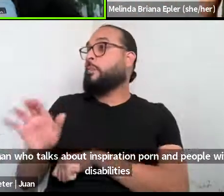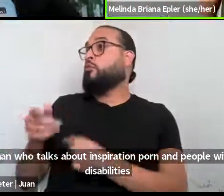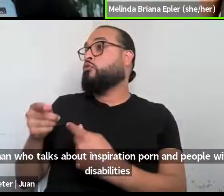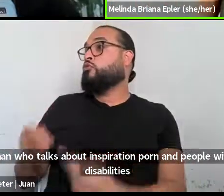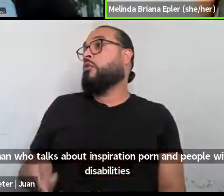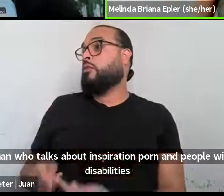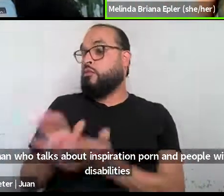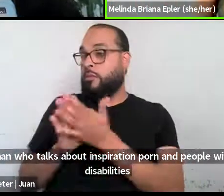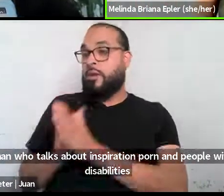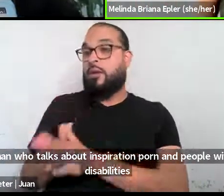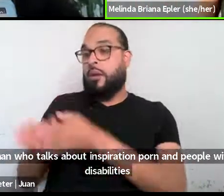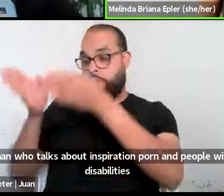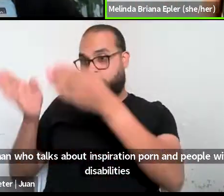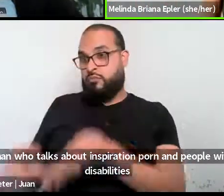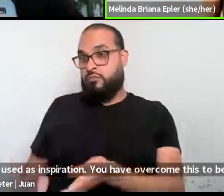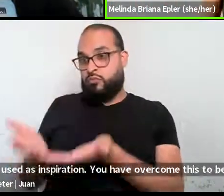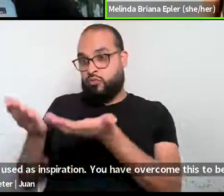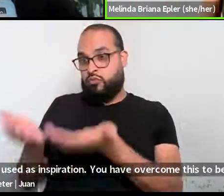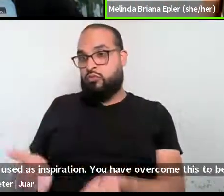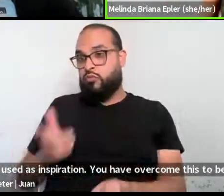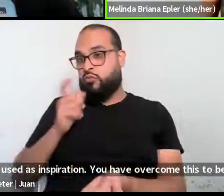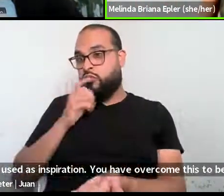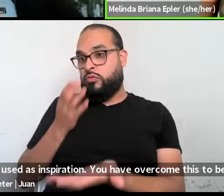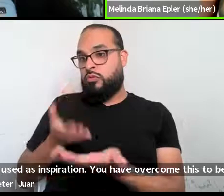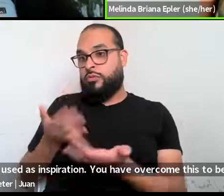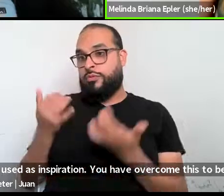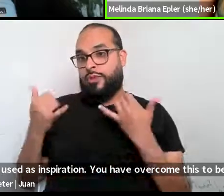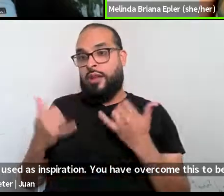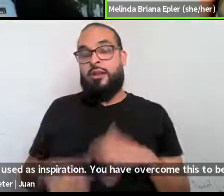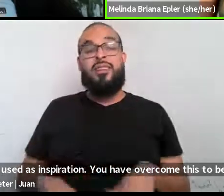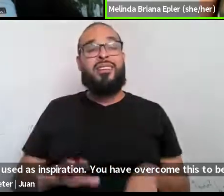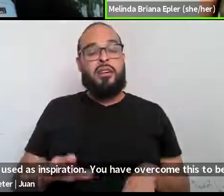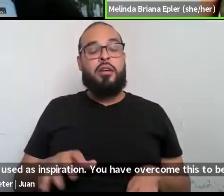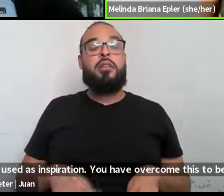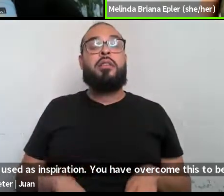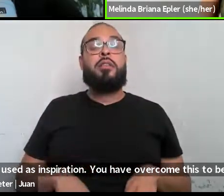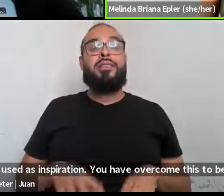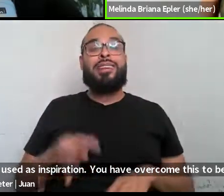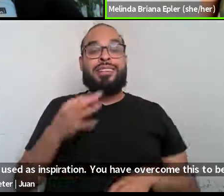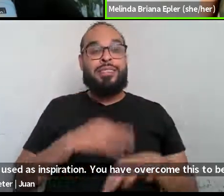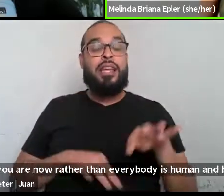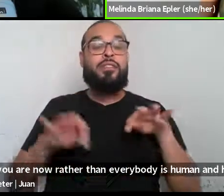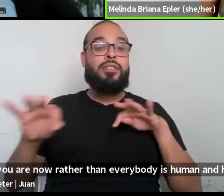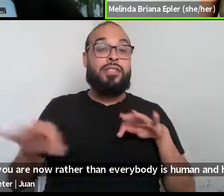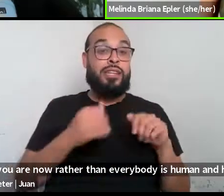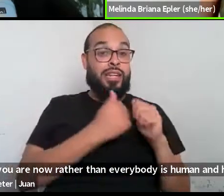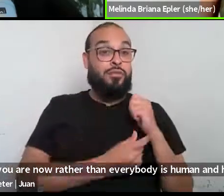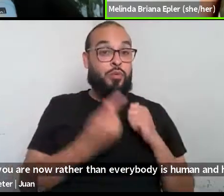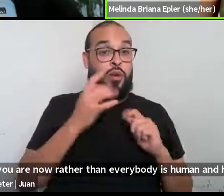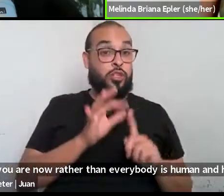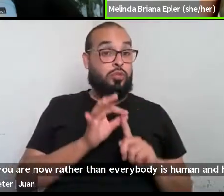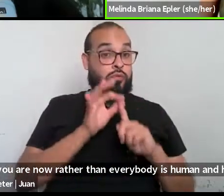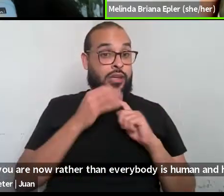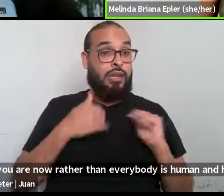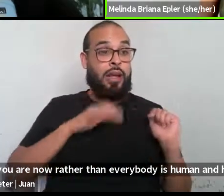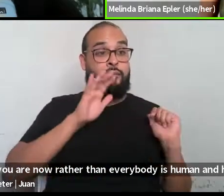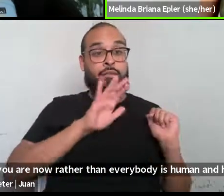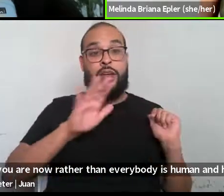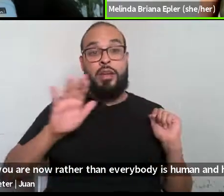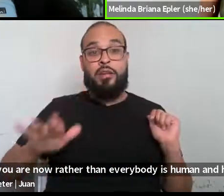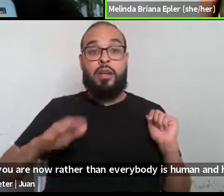than, everybody is human and has unique experiences,